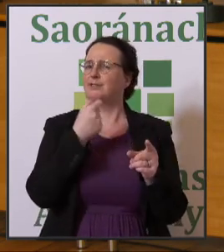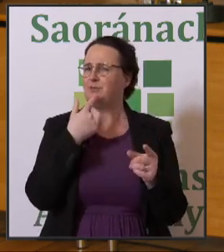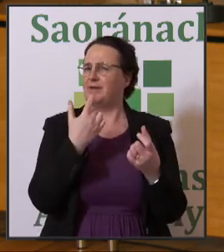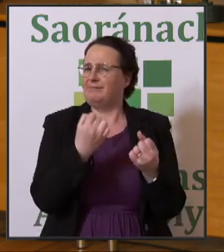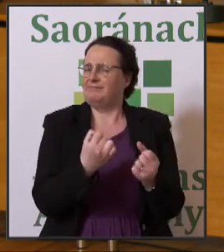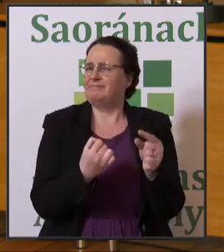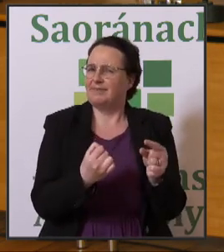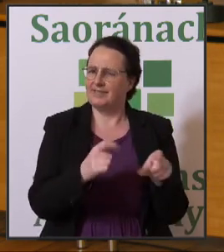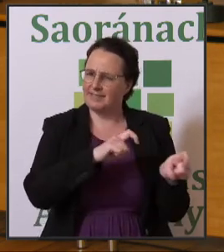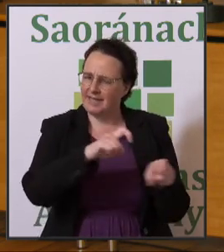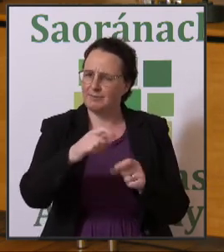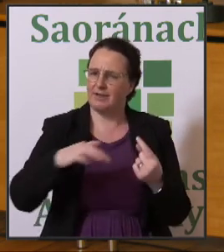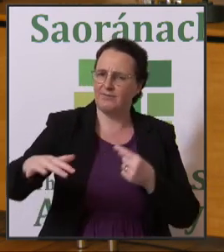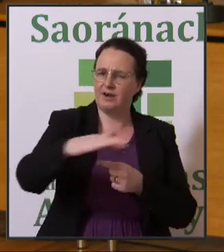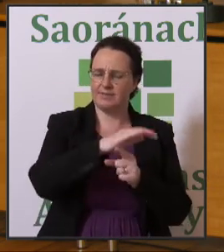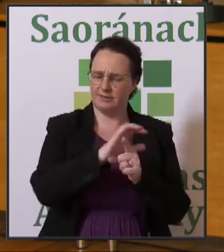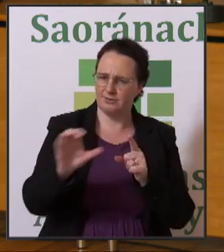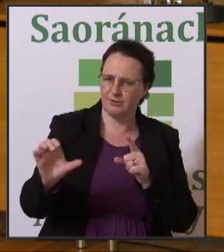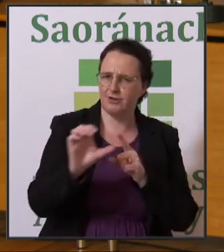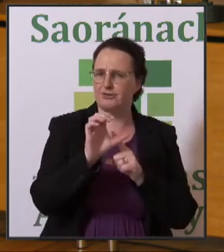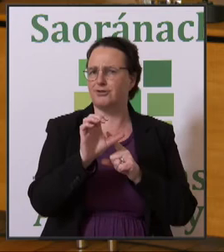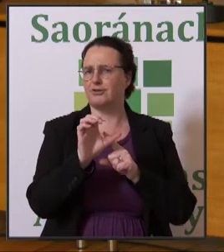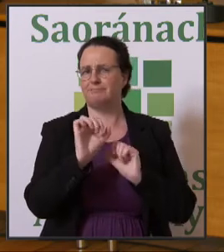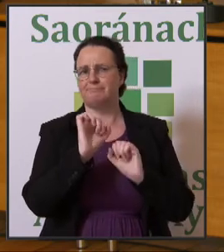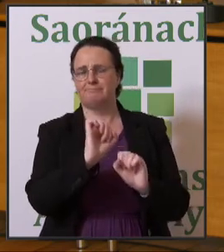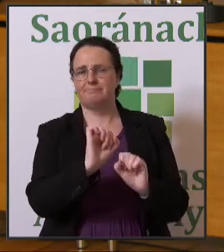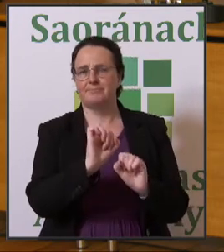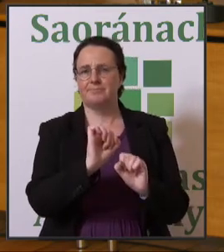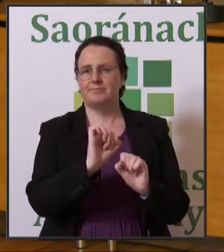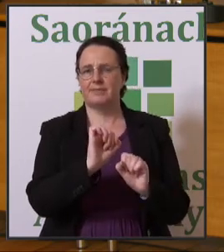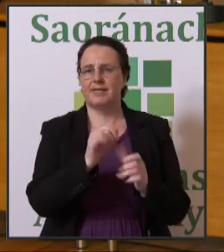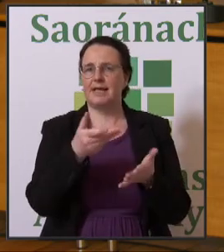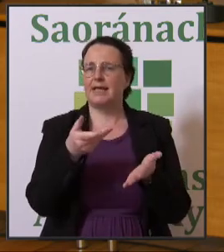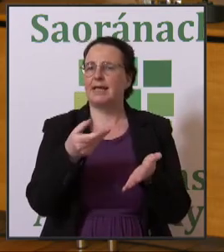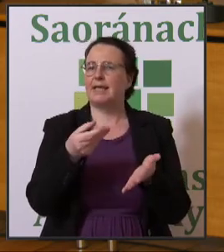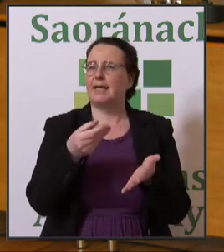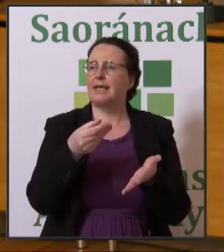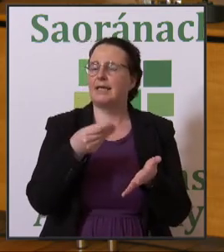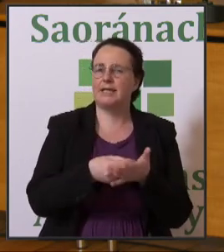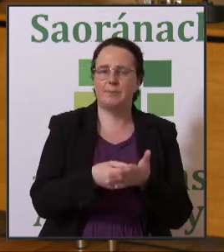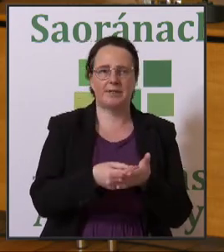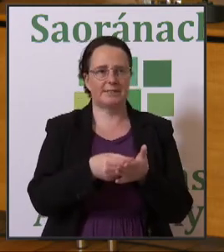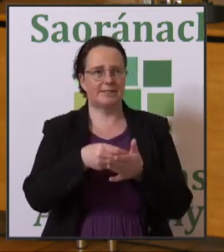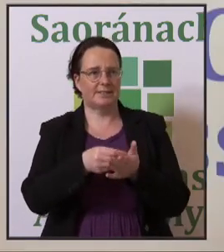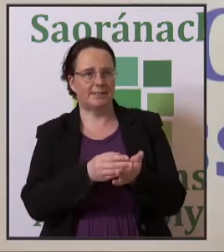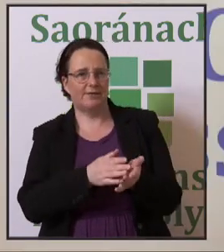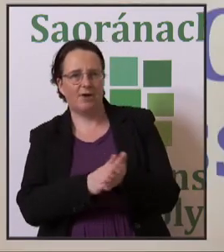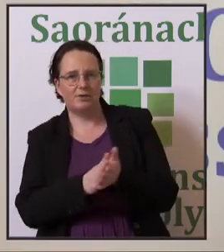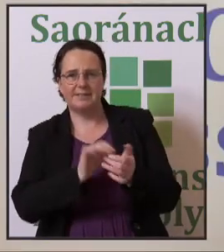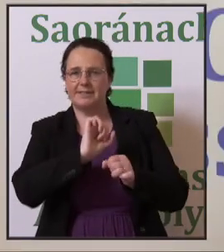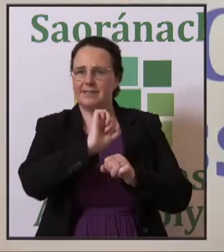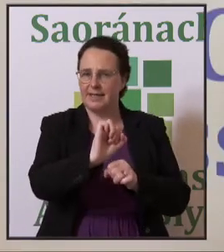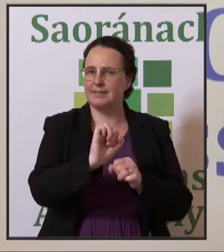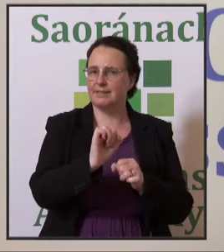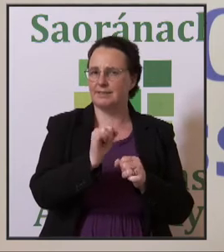sustainable environment, its culture, and its economic vibrancy and its diversity.